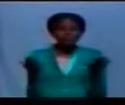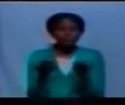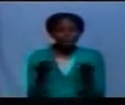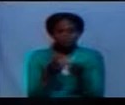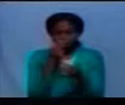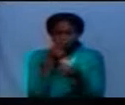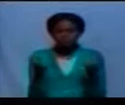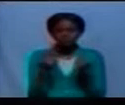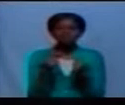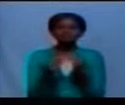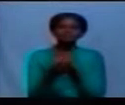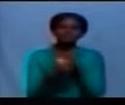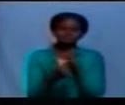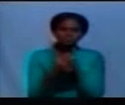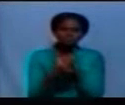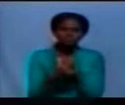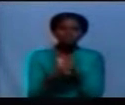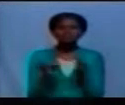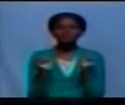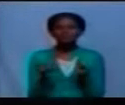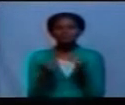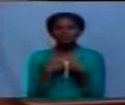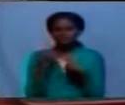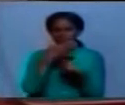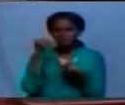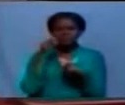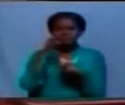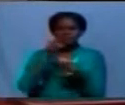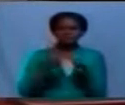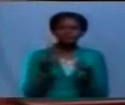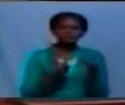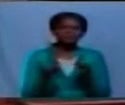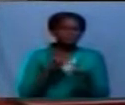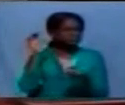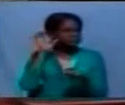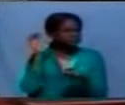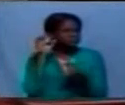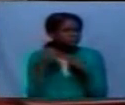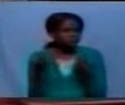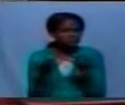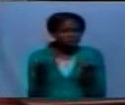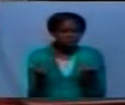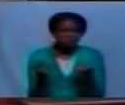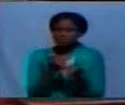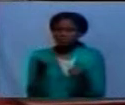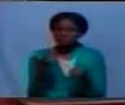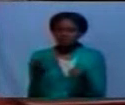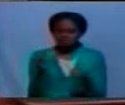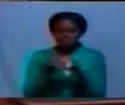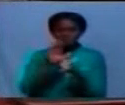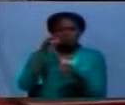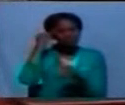well, when you save, you're going to build a house. When you save, you're going to have a better future. But people are still not listening. Is there anything, in your